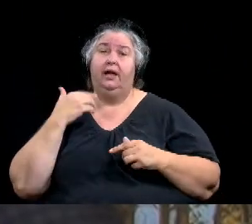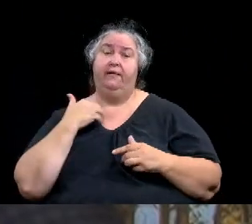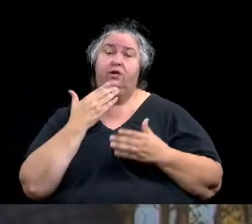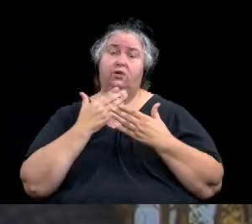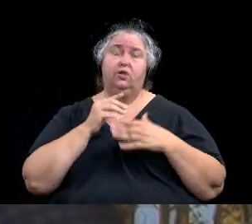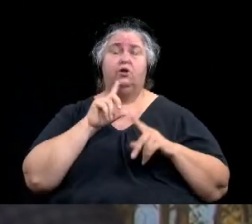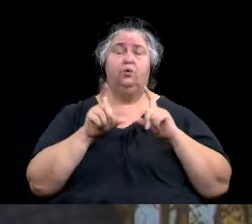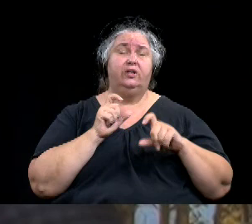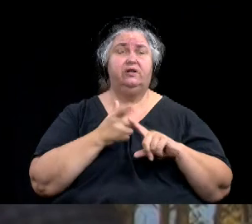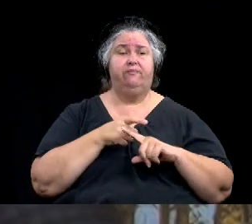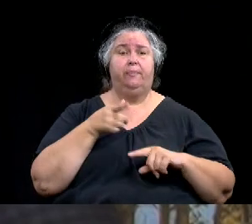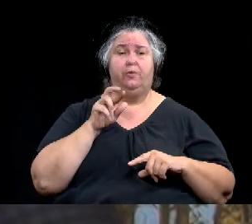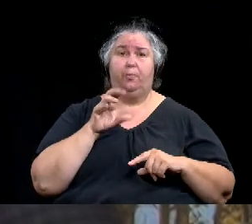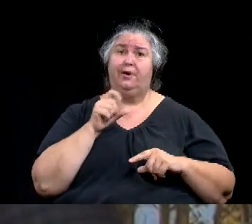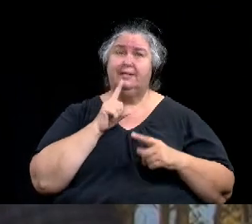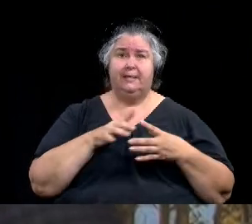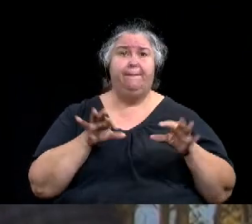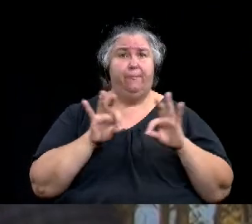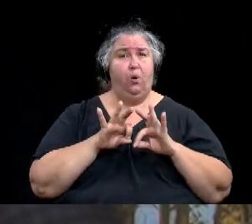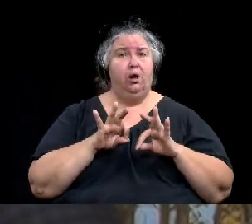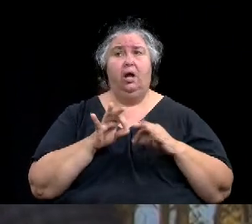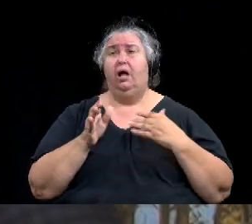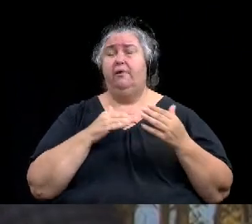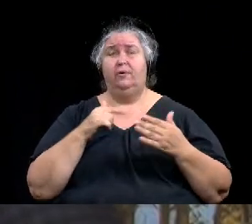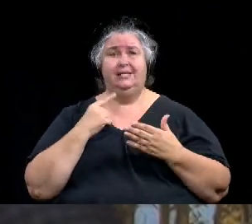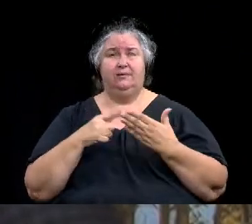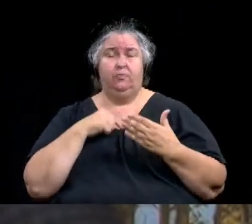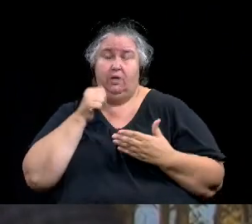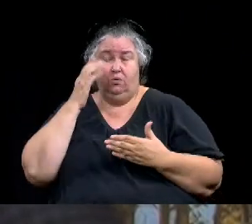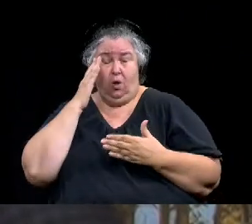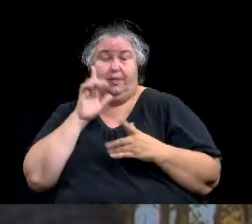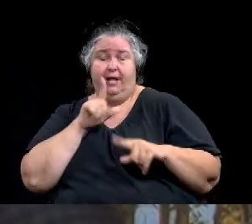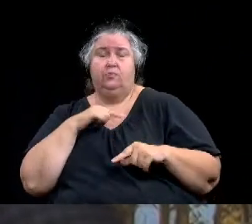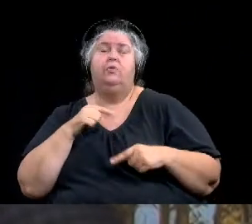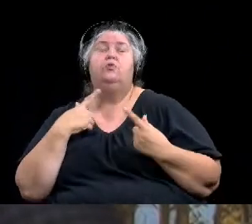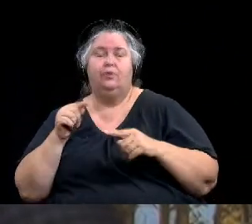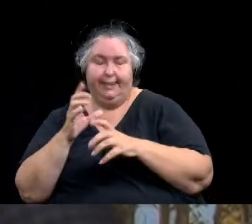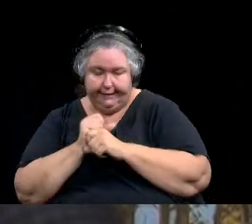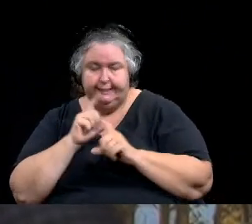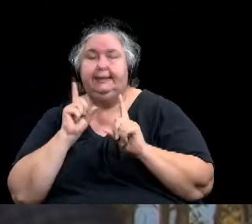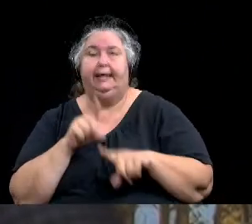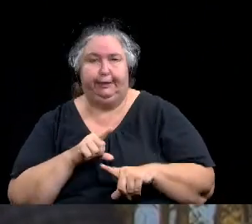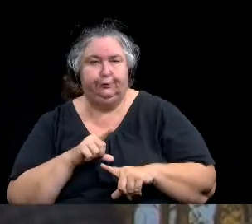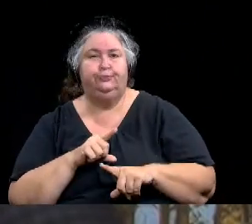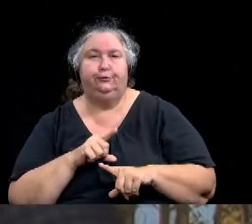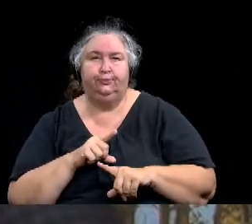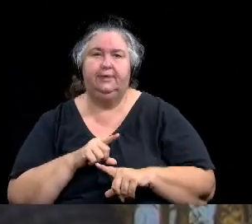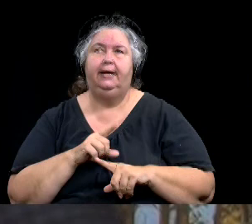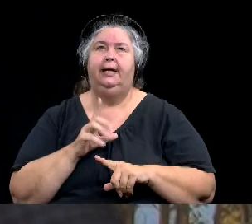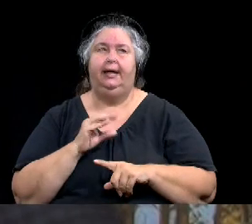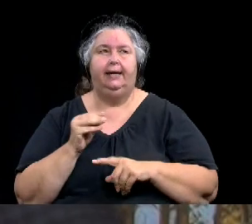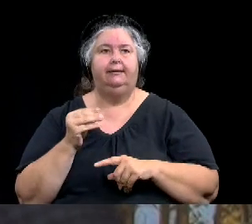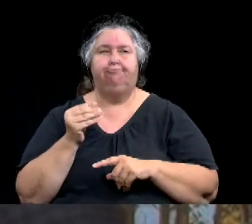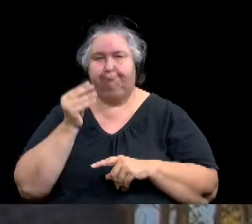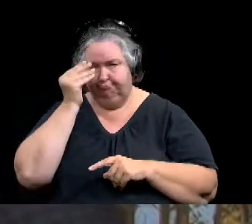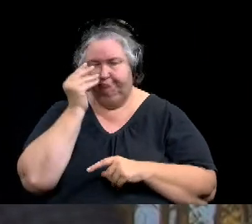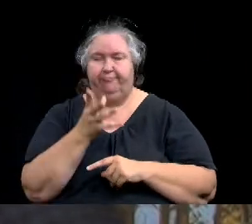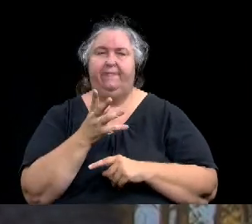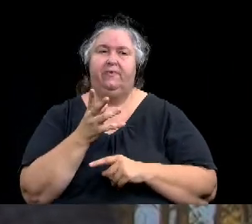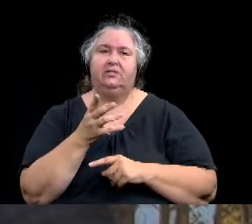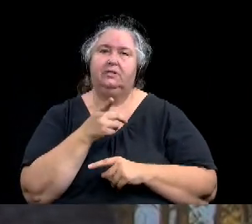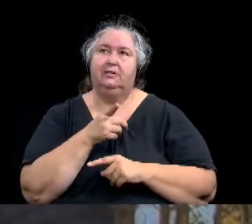press is critical. Even if we sometimes don't know the answers, we will try to get the answers and get you the information that you need.